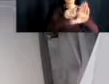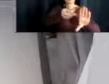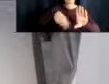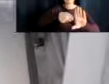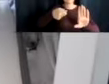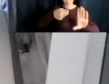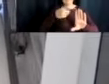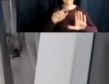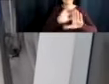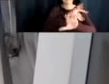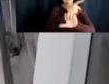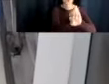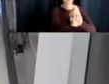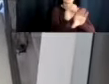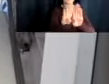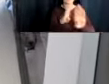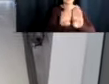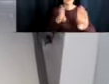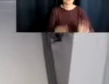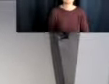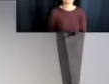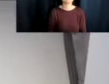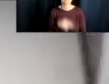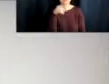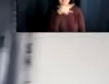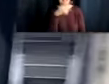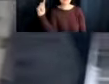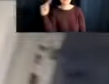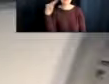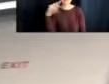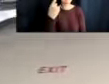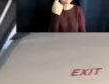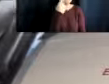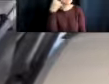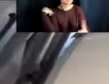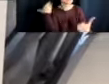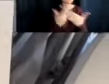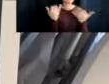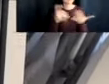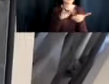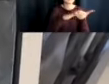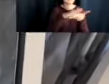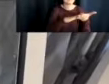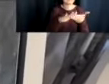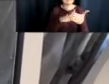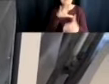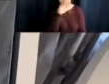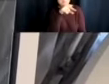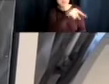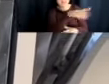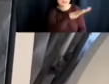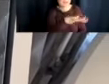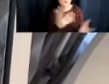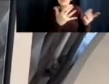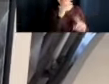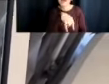and so it's being cleaned of things. And what is this spot right here? This is the jet bridge